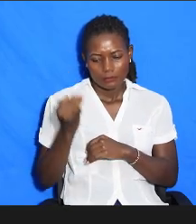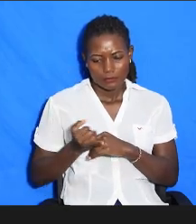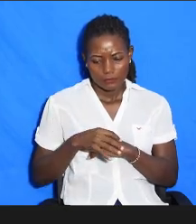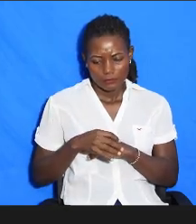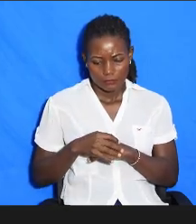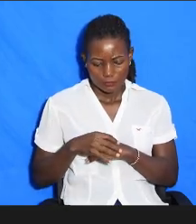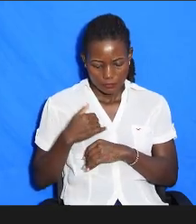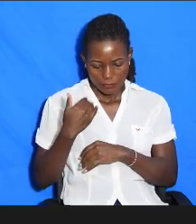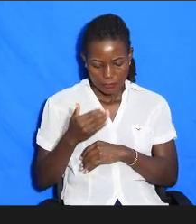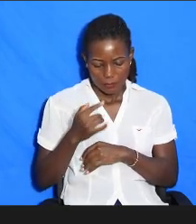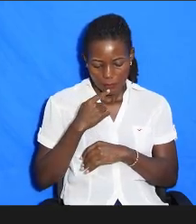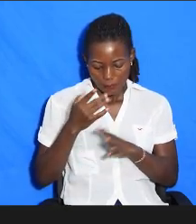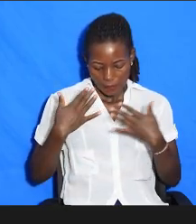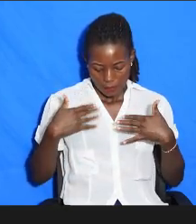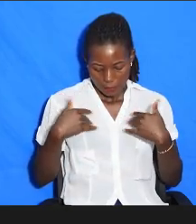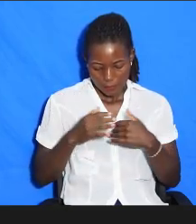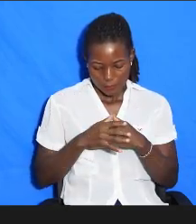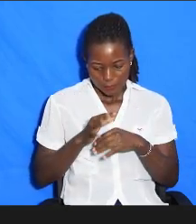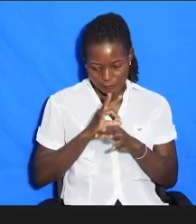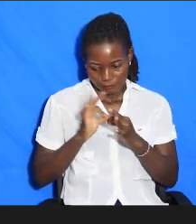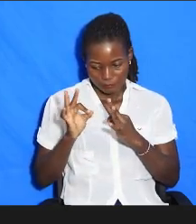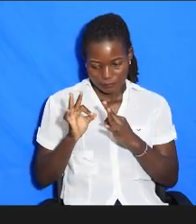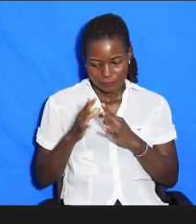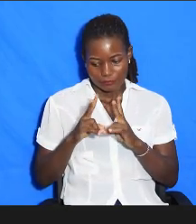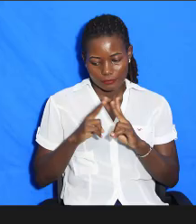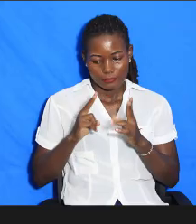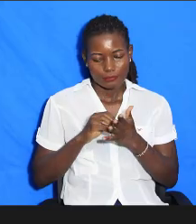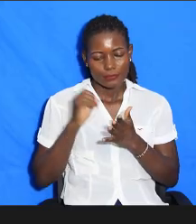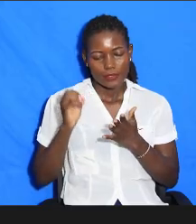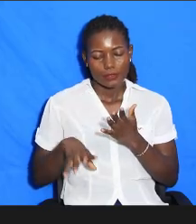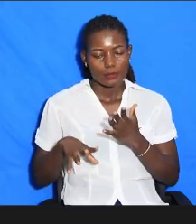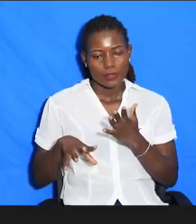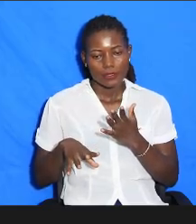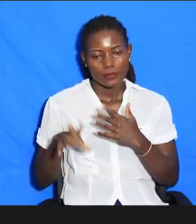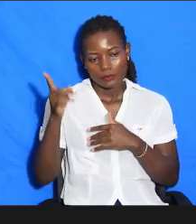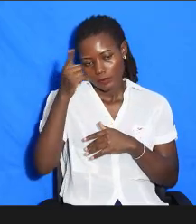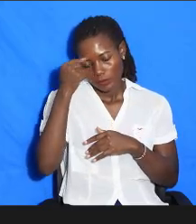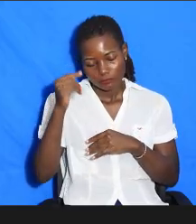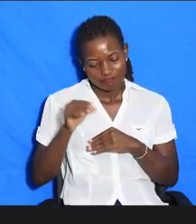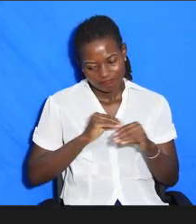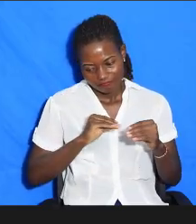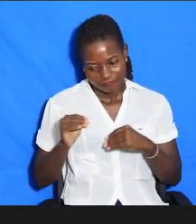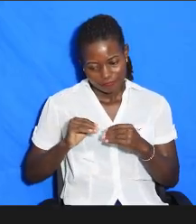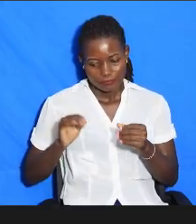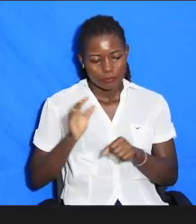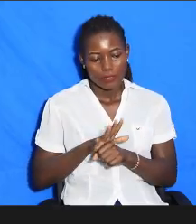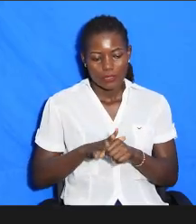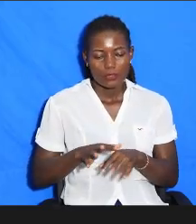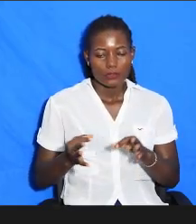I always tell people that, and it's true, sprints is very expensive because it requires a lot of movement, a lot of